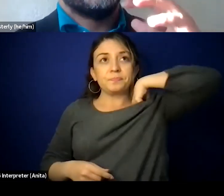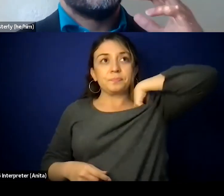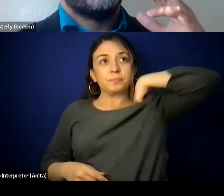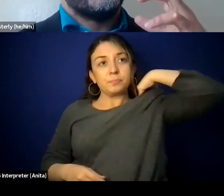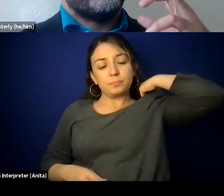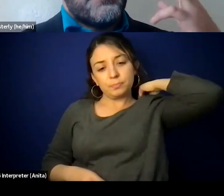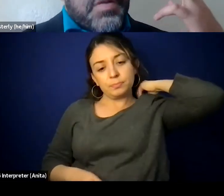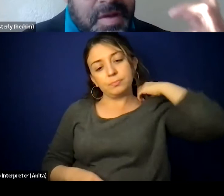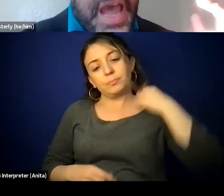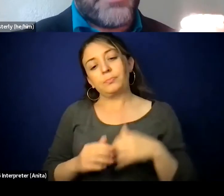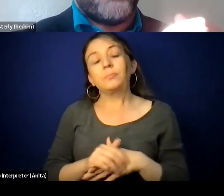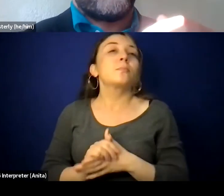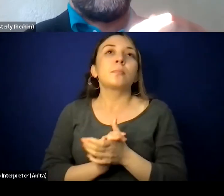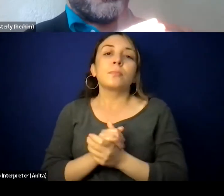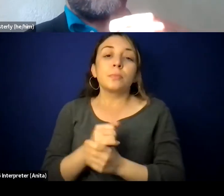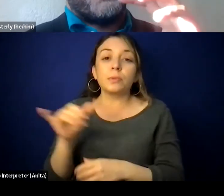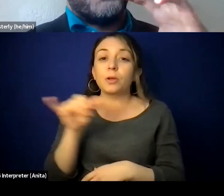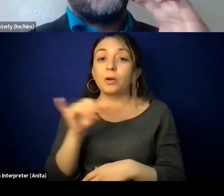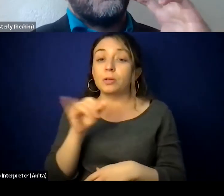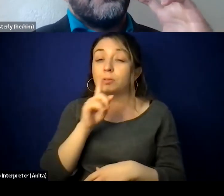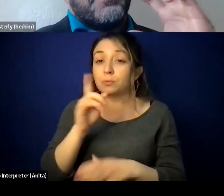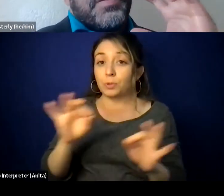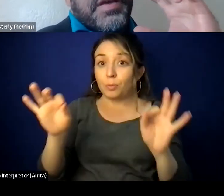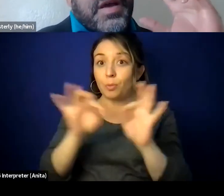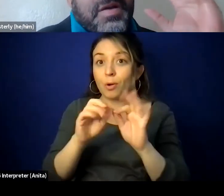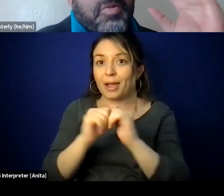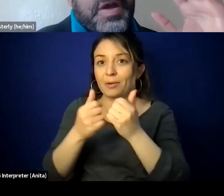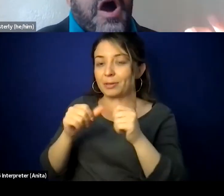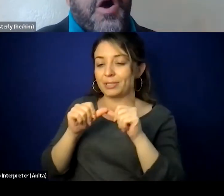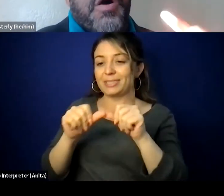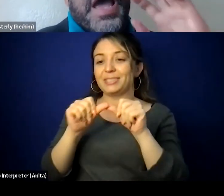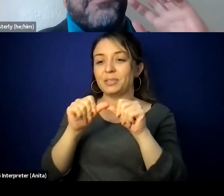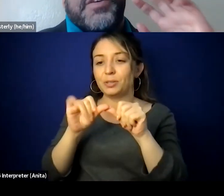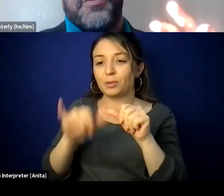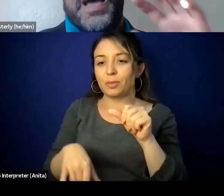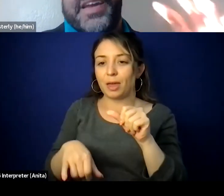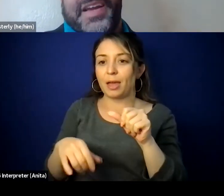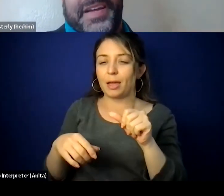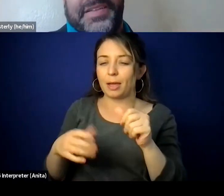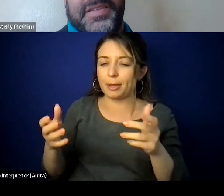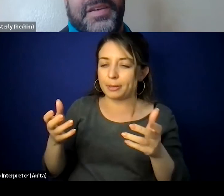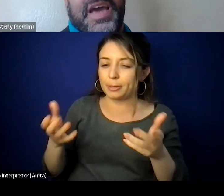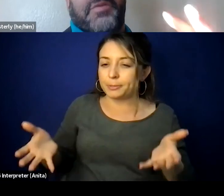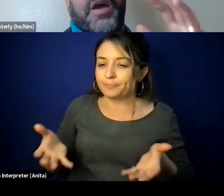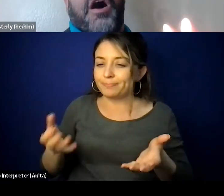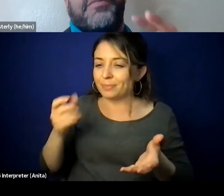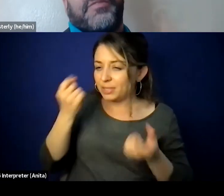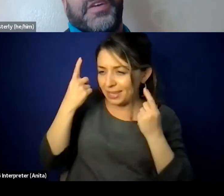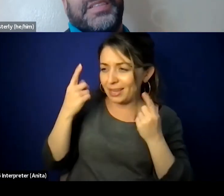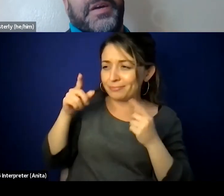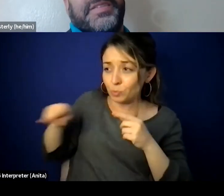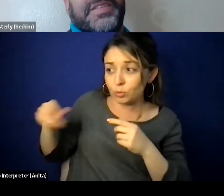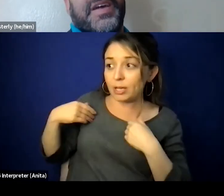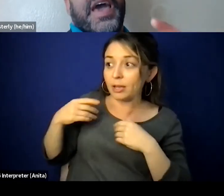continue to elevate the fact that we all have different identities and we all have